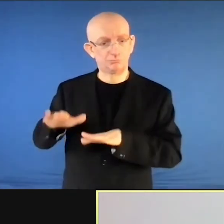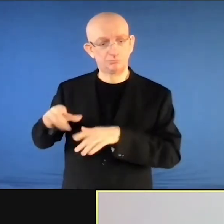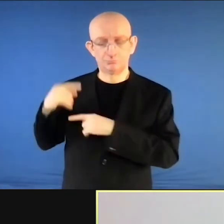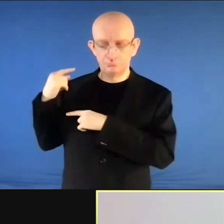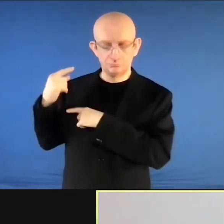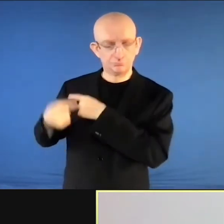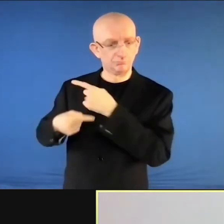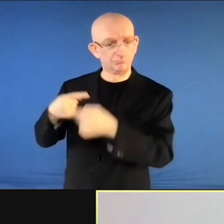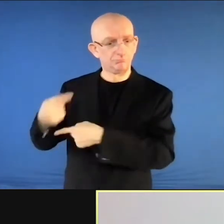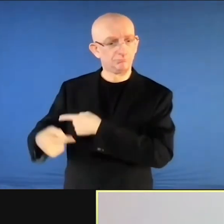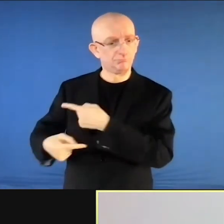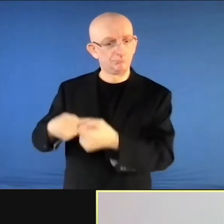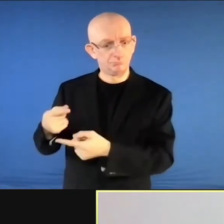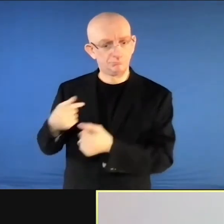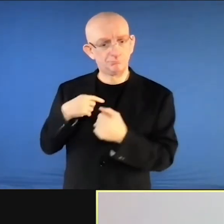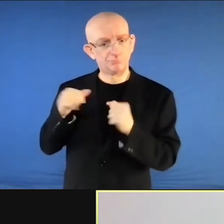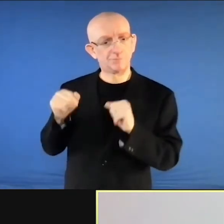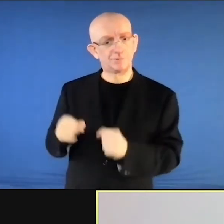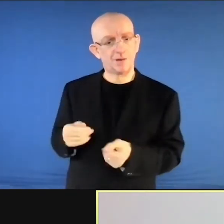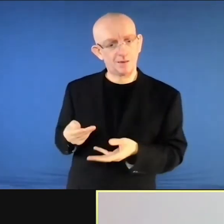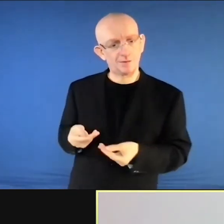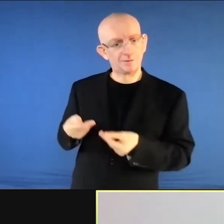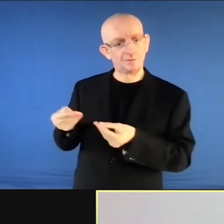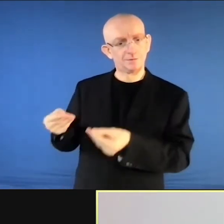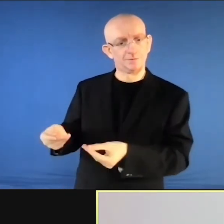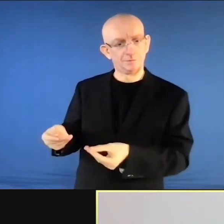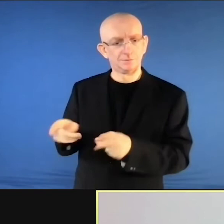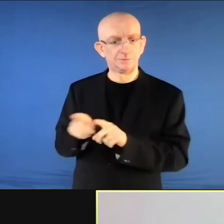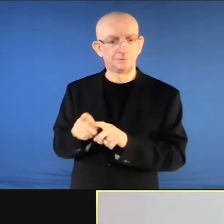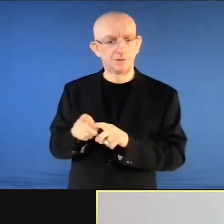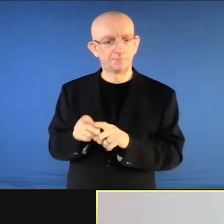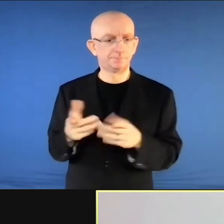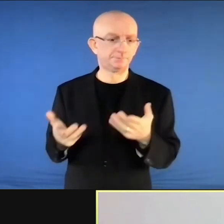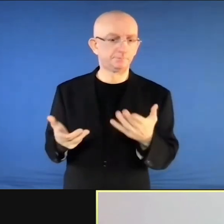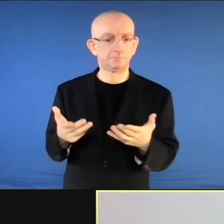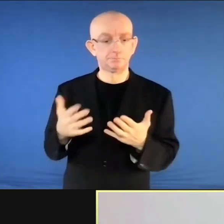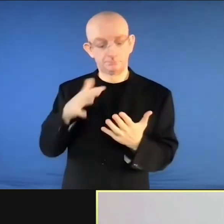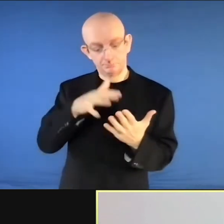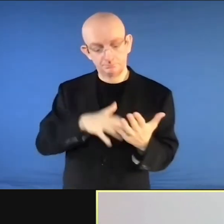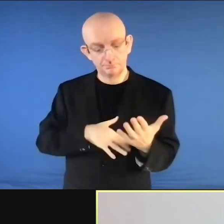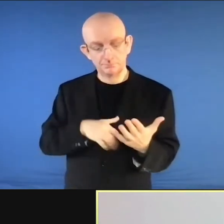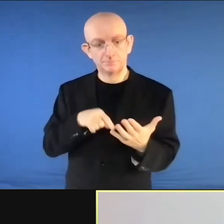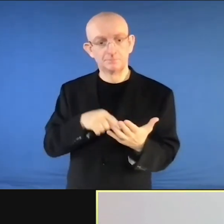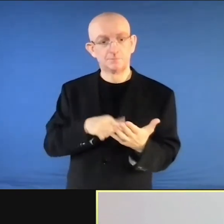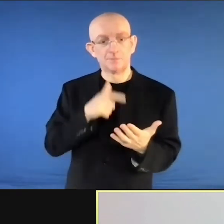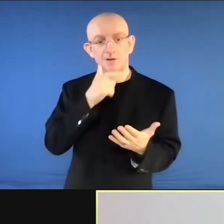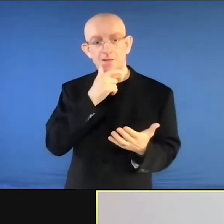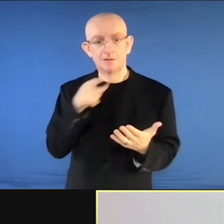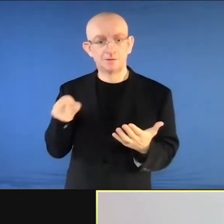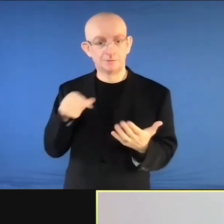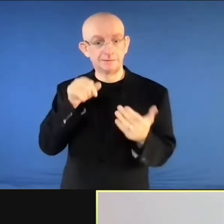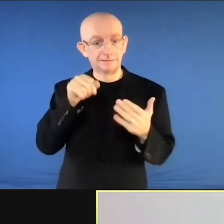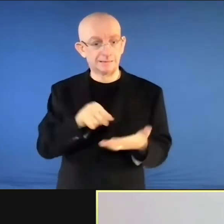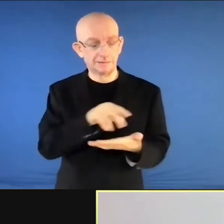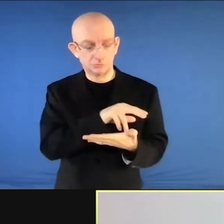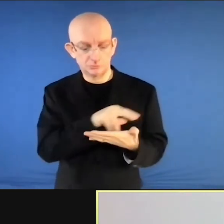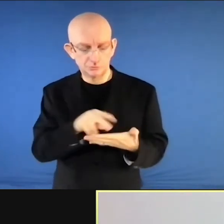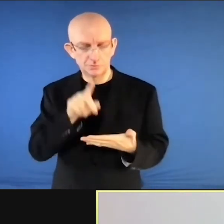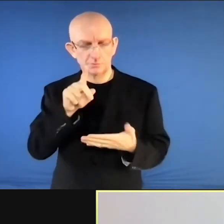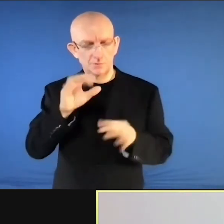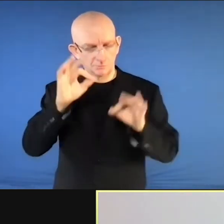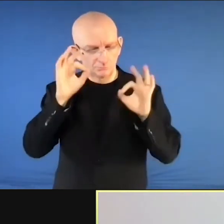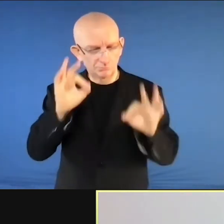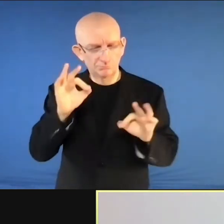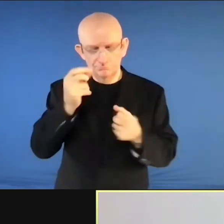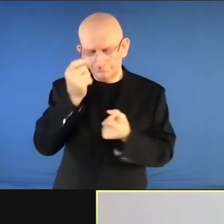can read, but getting them critical understanding of what you present to them will be a little bit very hard.